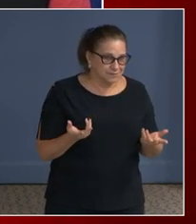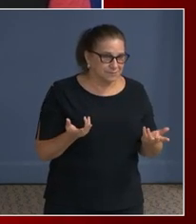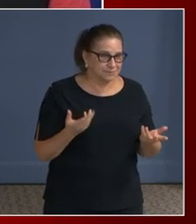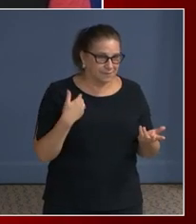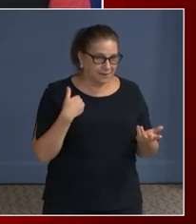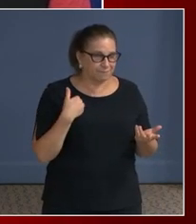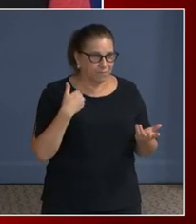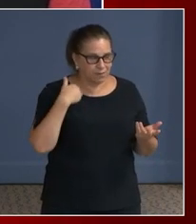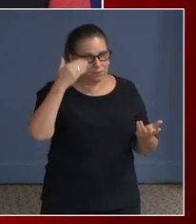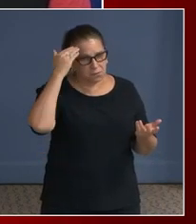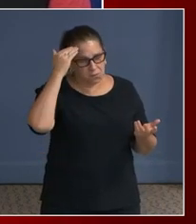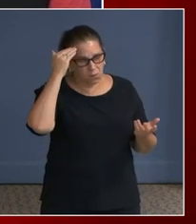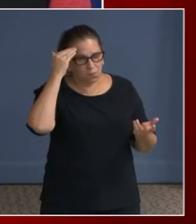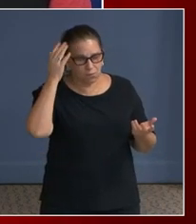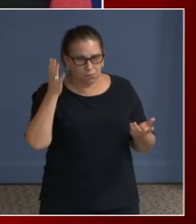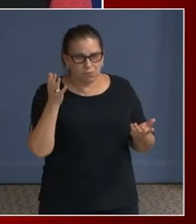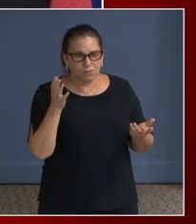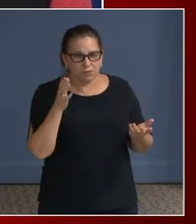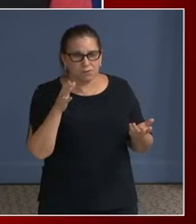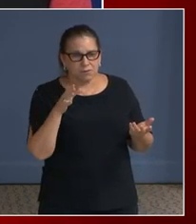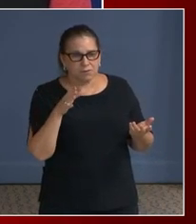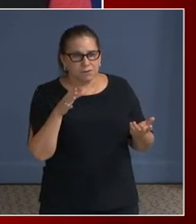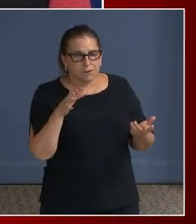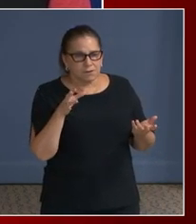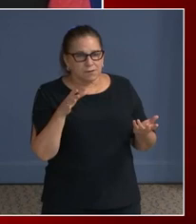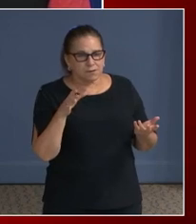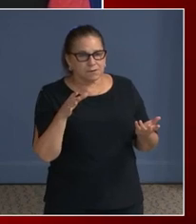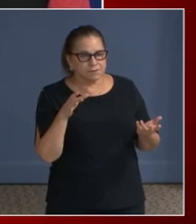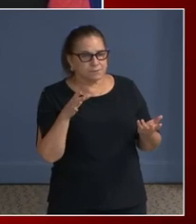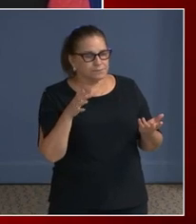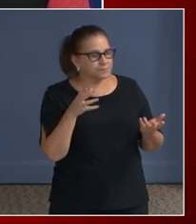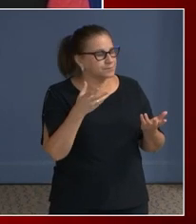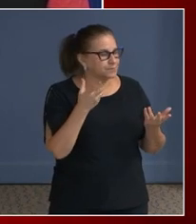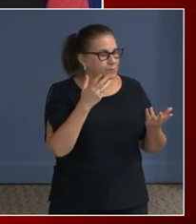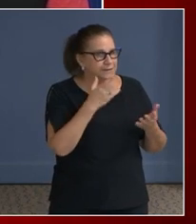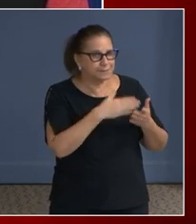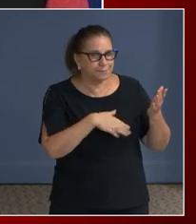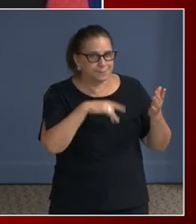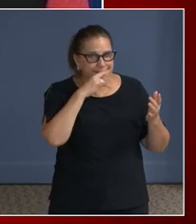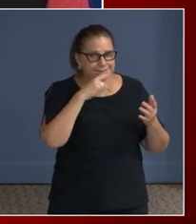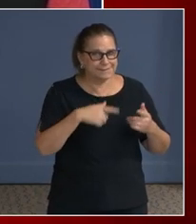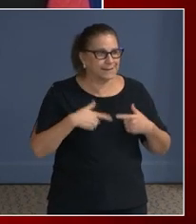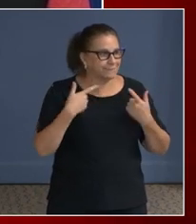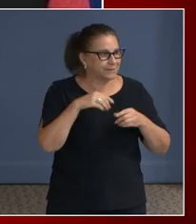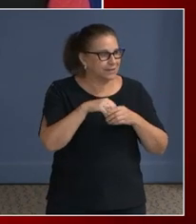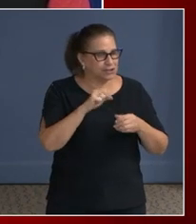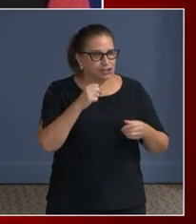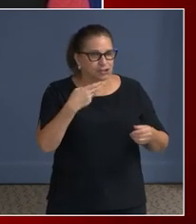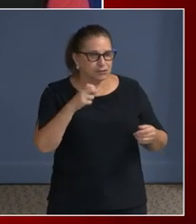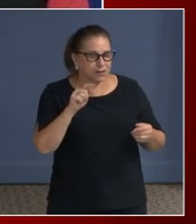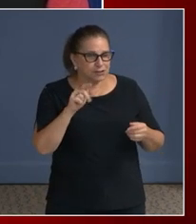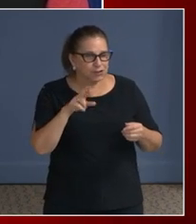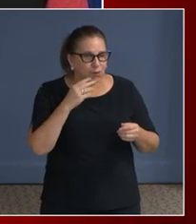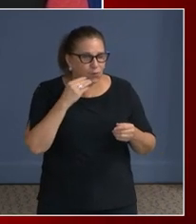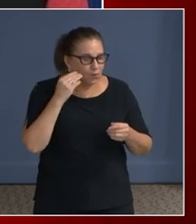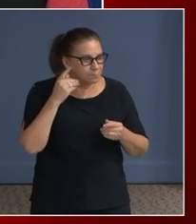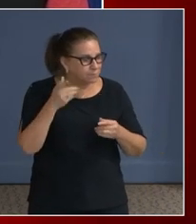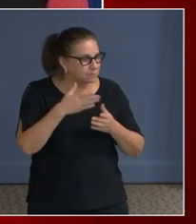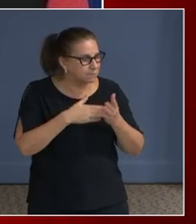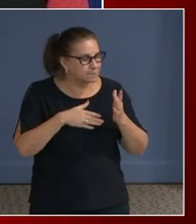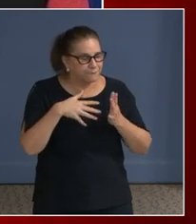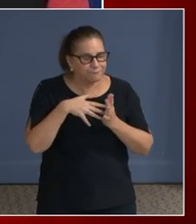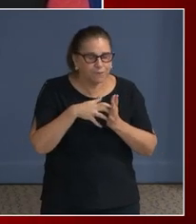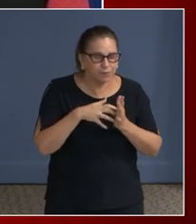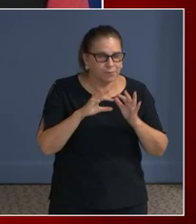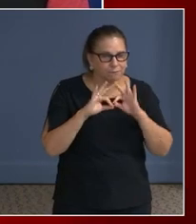congregate settings, especially early on in the pandemic, have been the most, we've been the most concerned about the